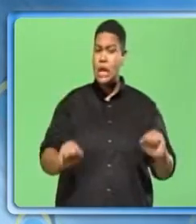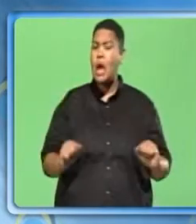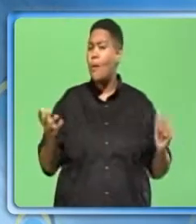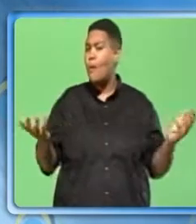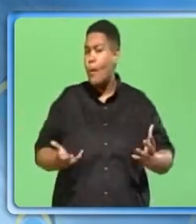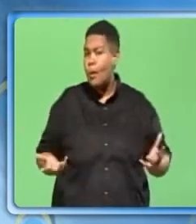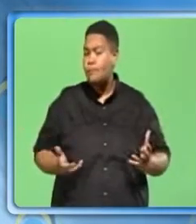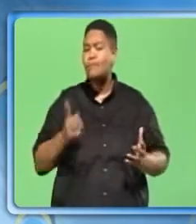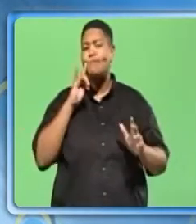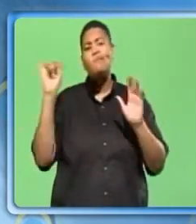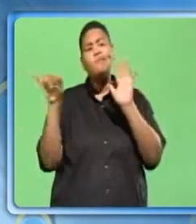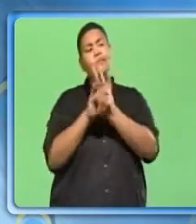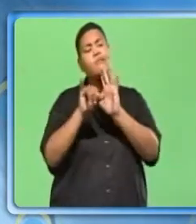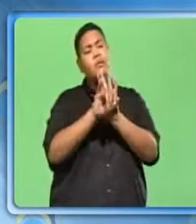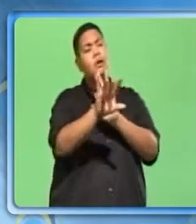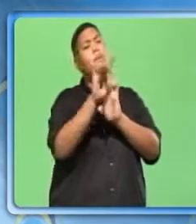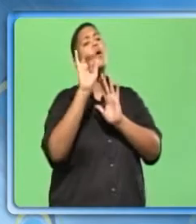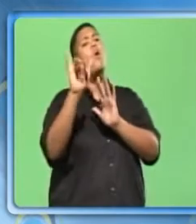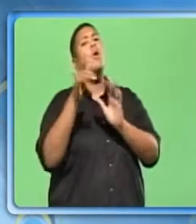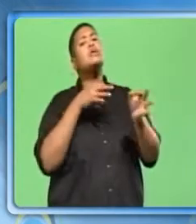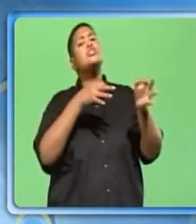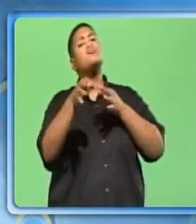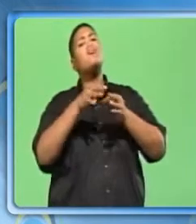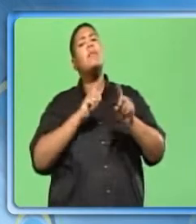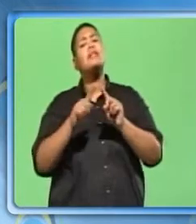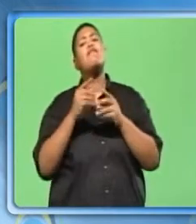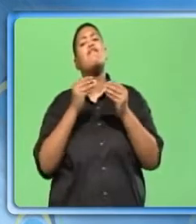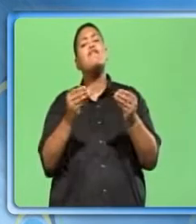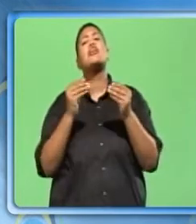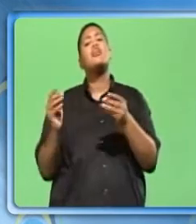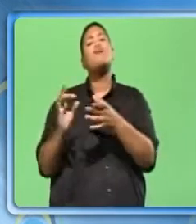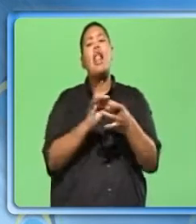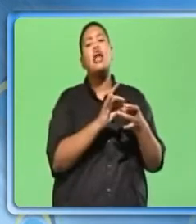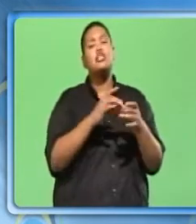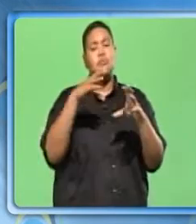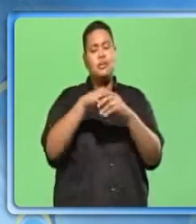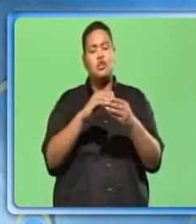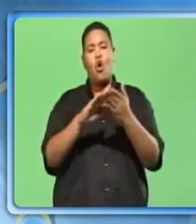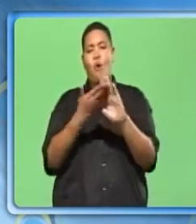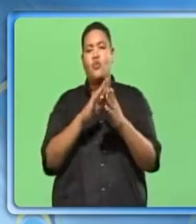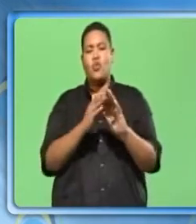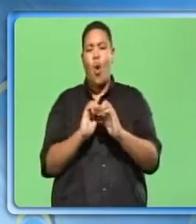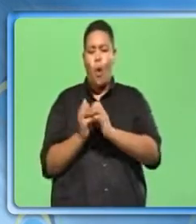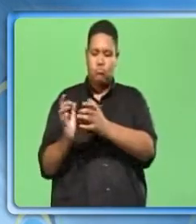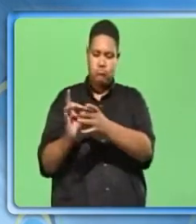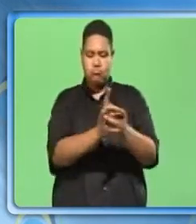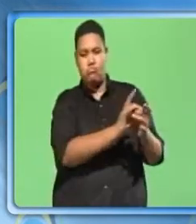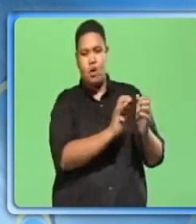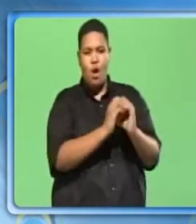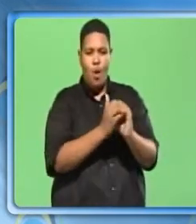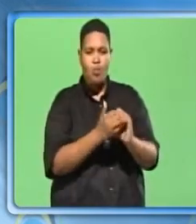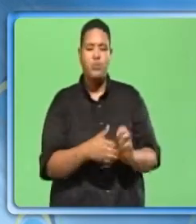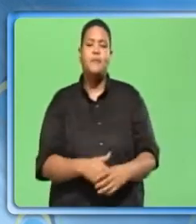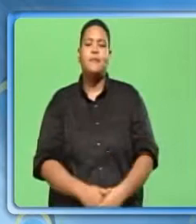to identify and describe feeding relationships within a community.